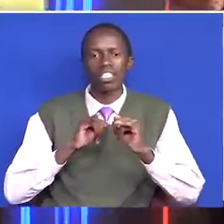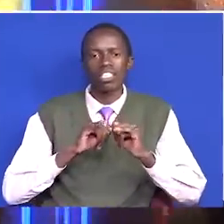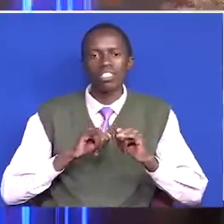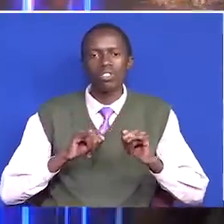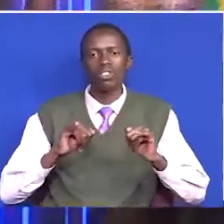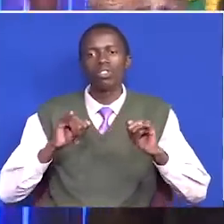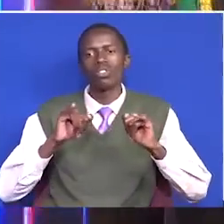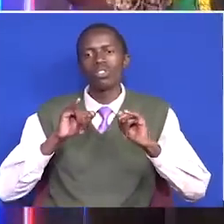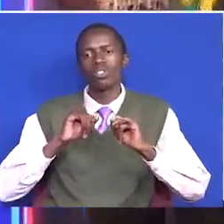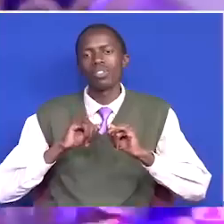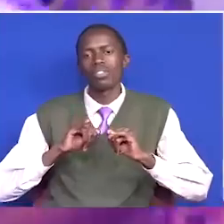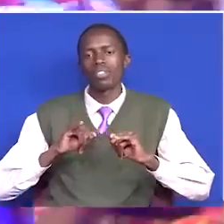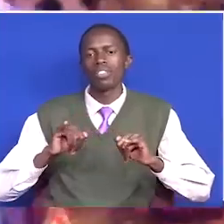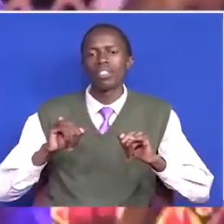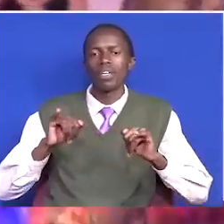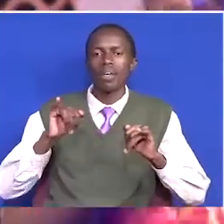utakaso